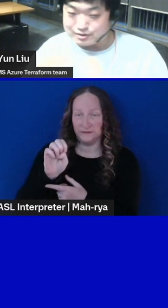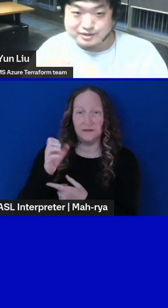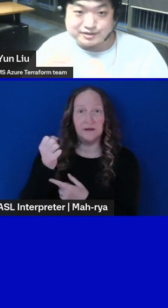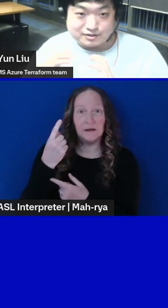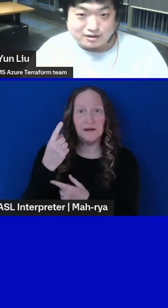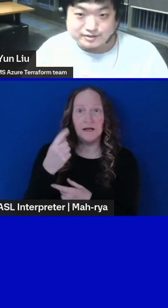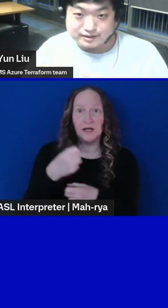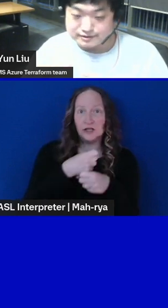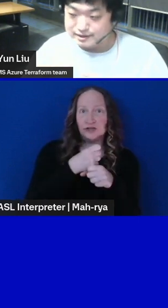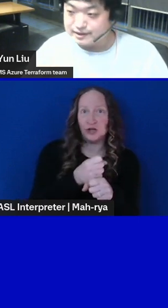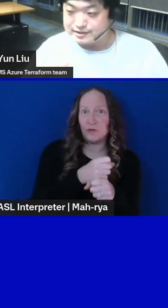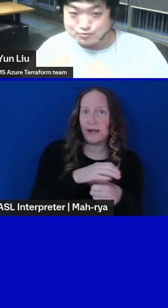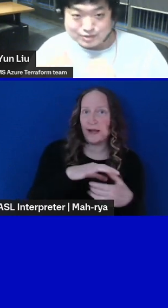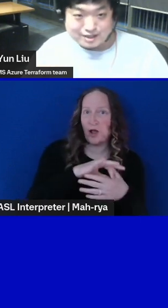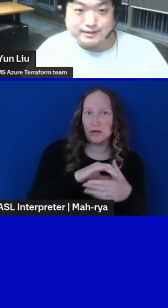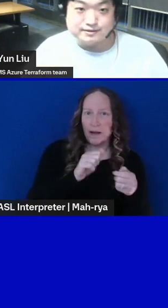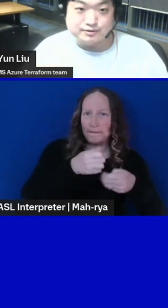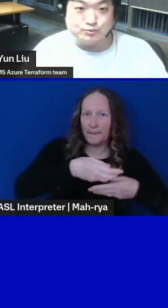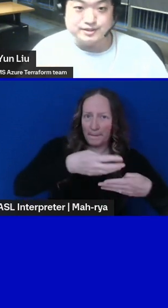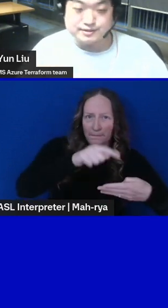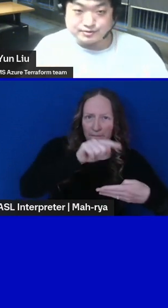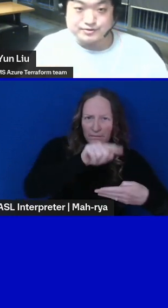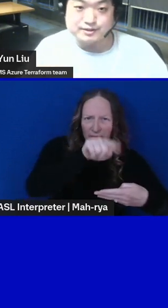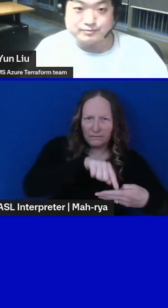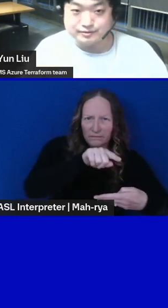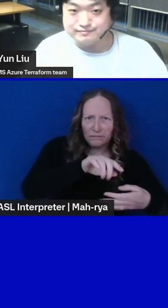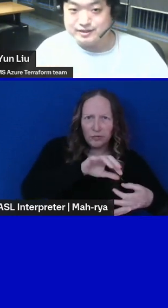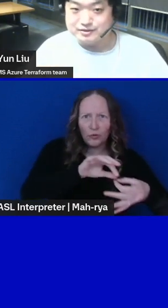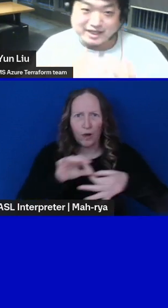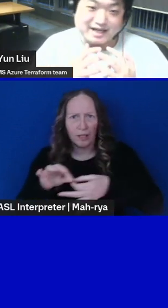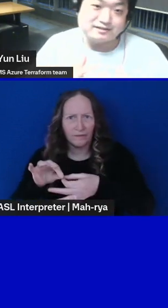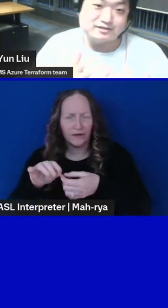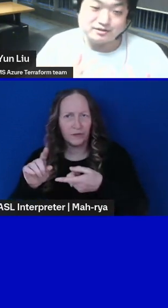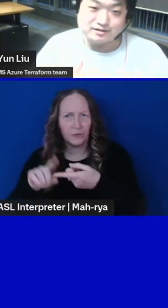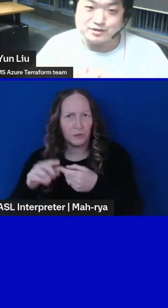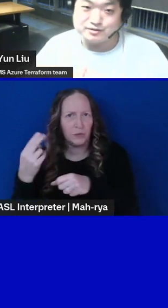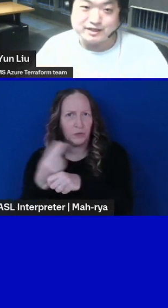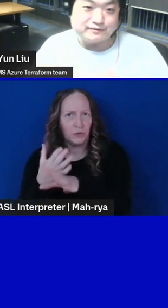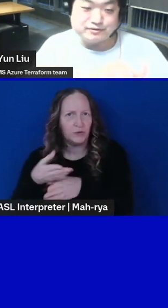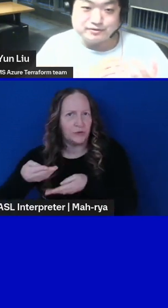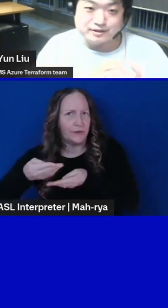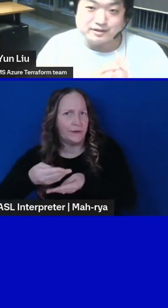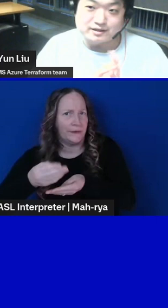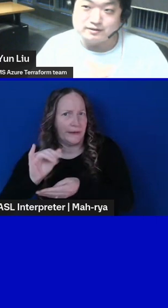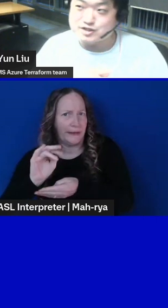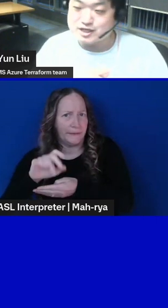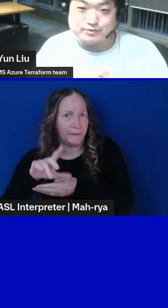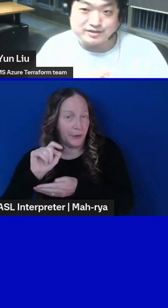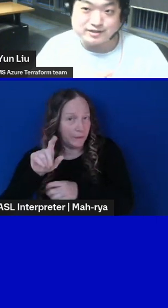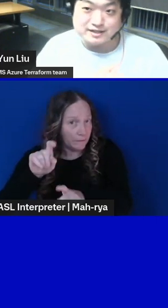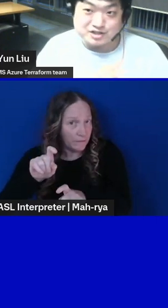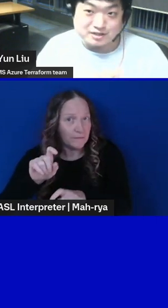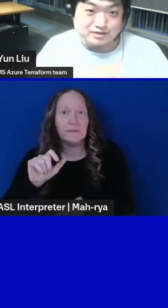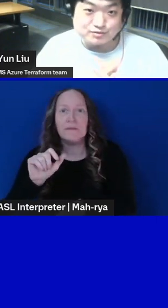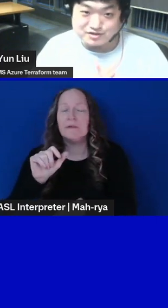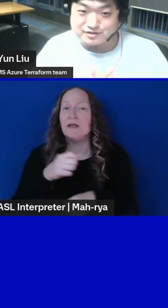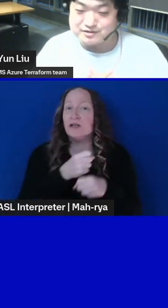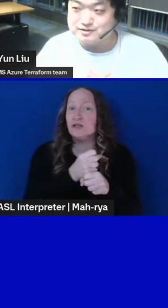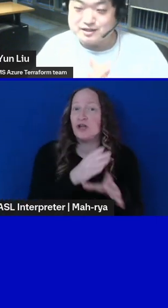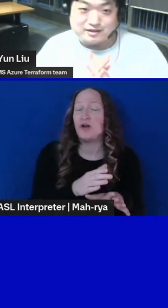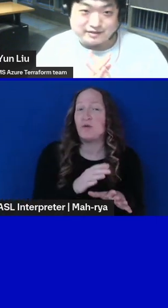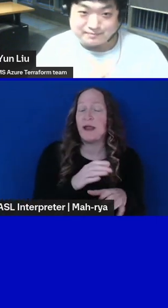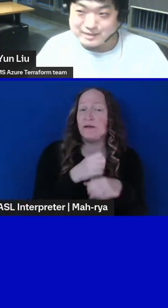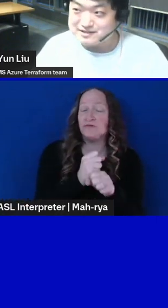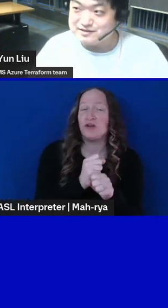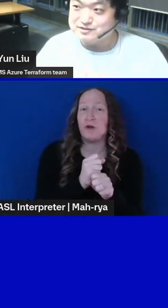the generated content is relevant with the user input. You can, so if a generator can generate